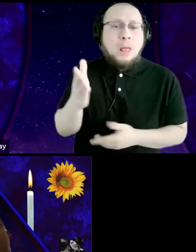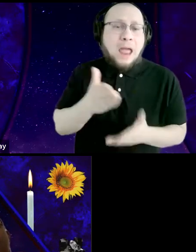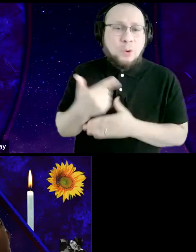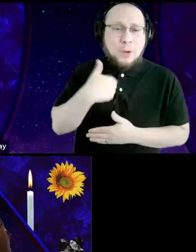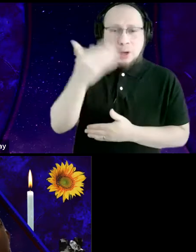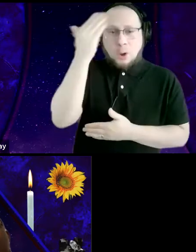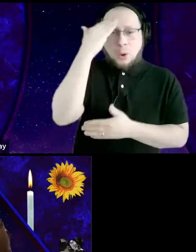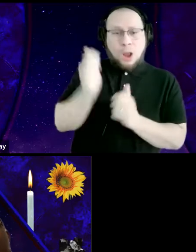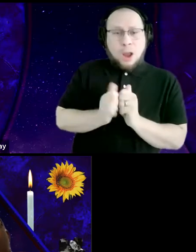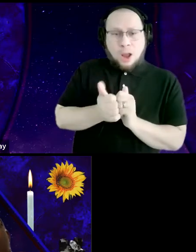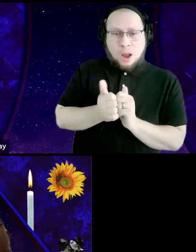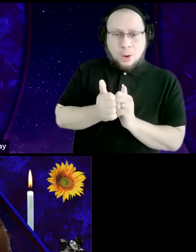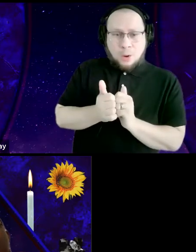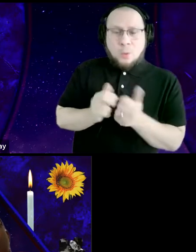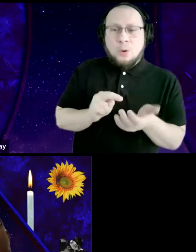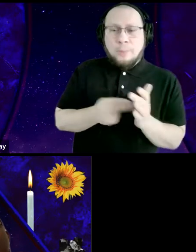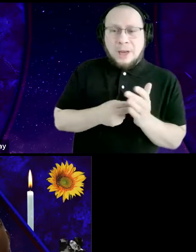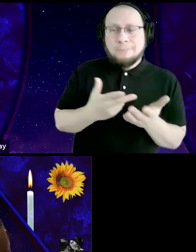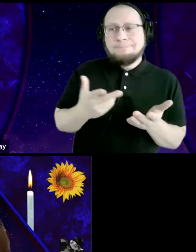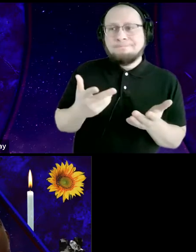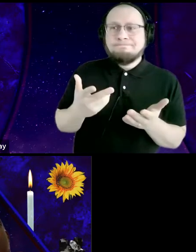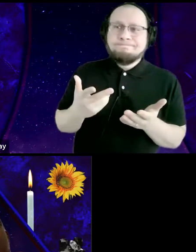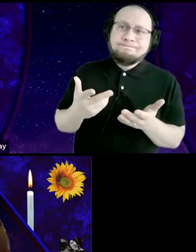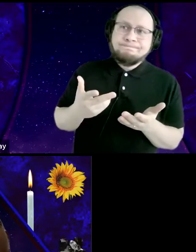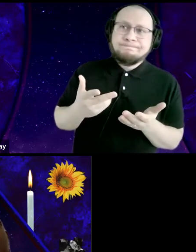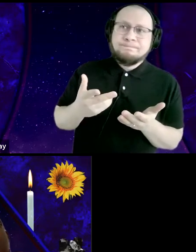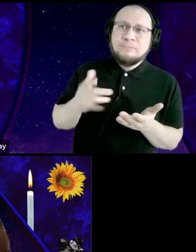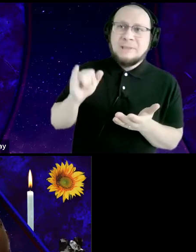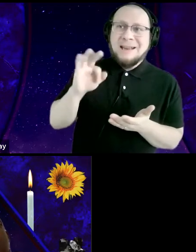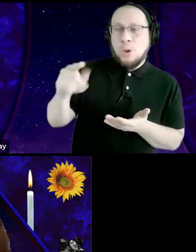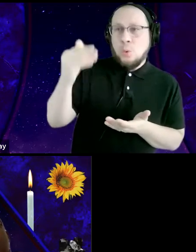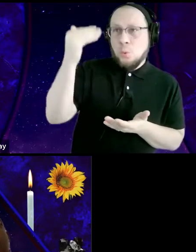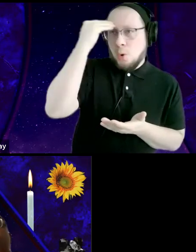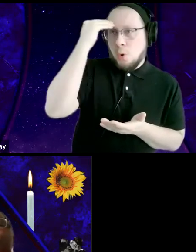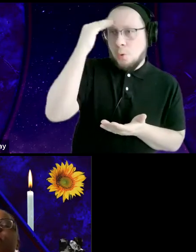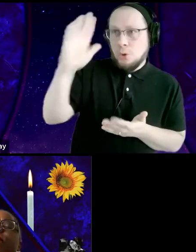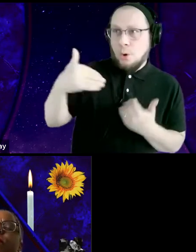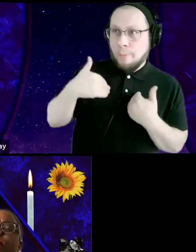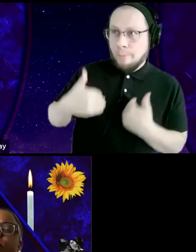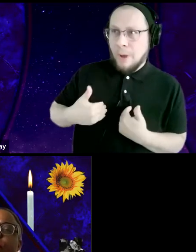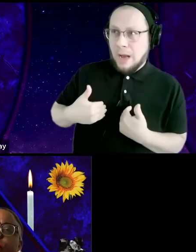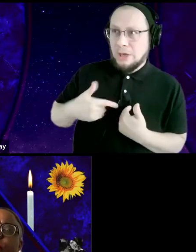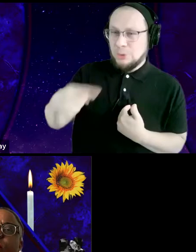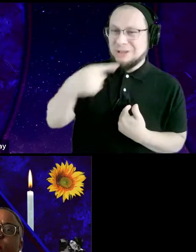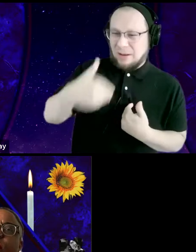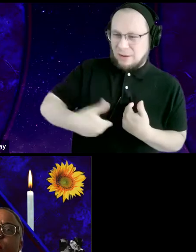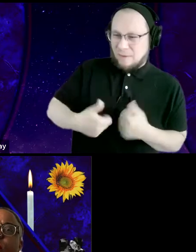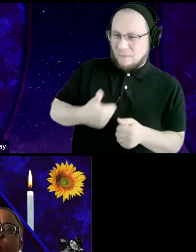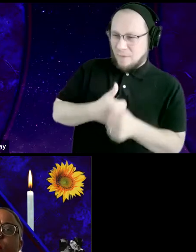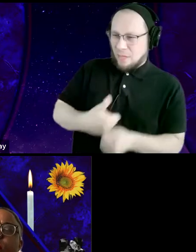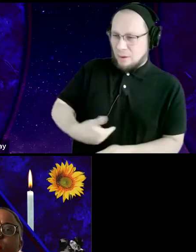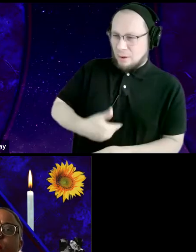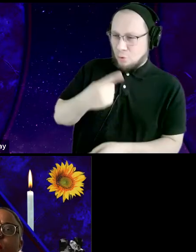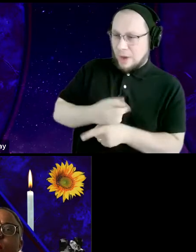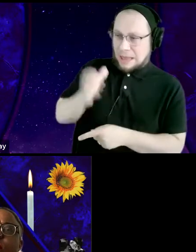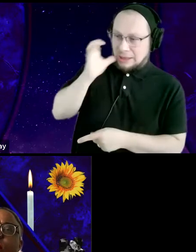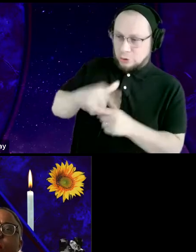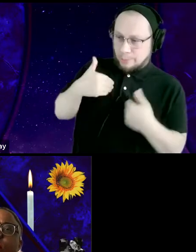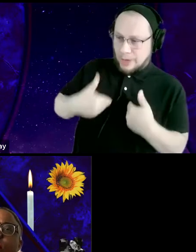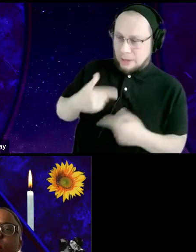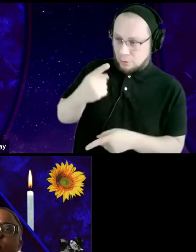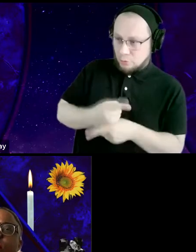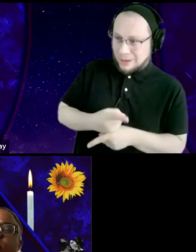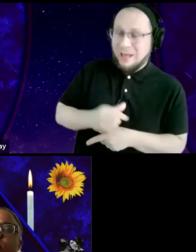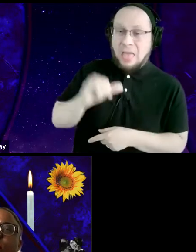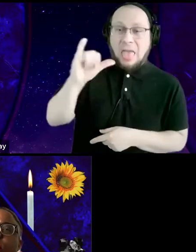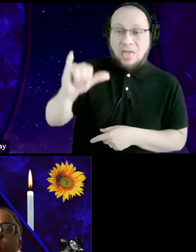know, like you have learned, like, oh, when I know that my body is not in peace any longer, I have to listen to it. When I, you know, whether it's